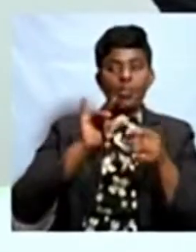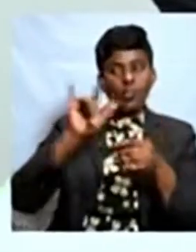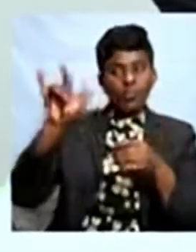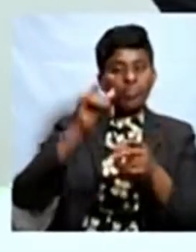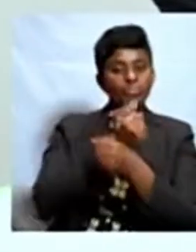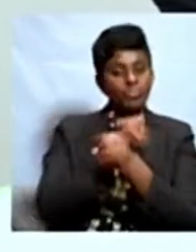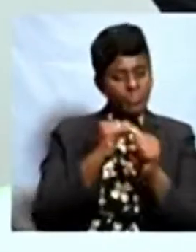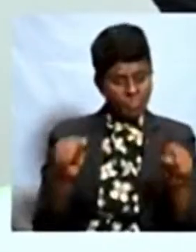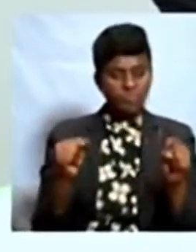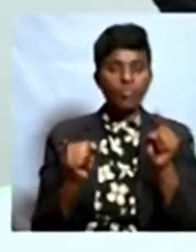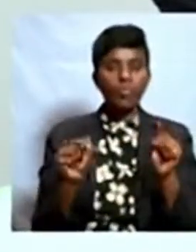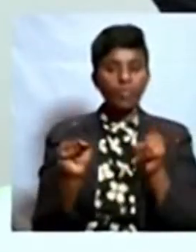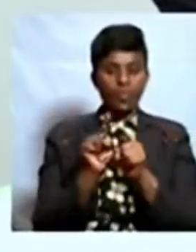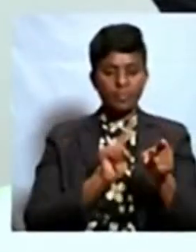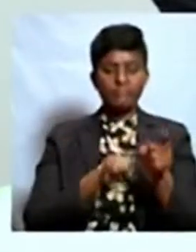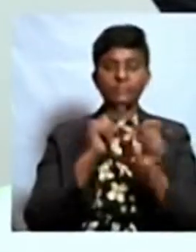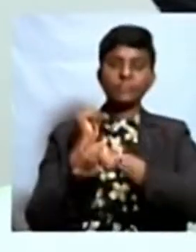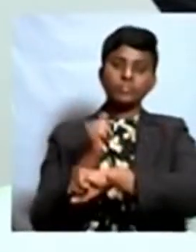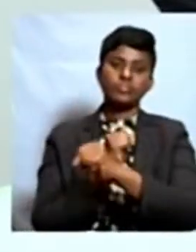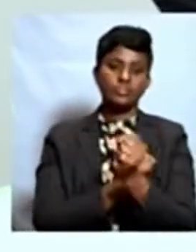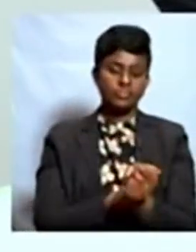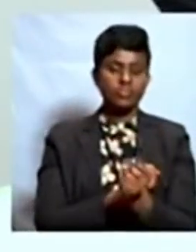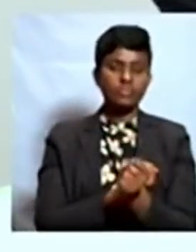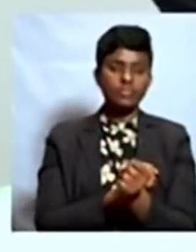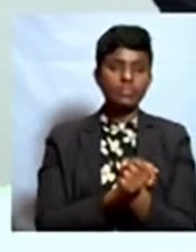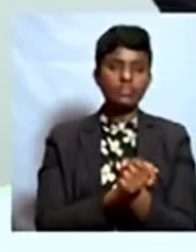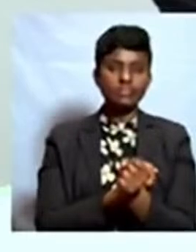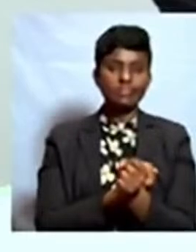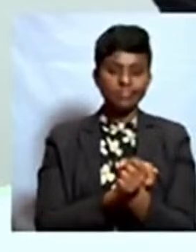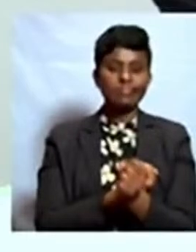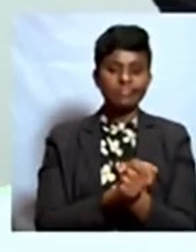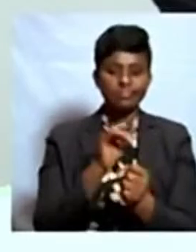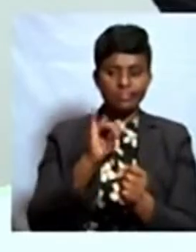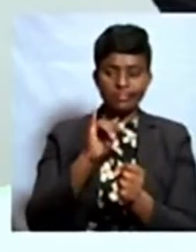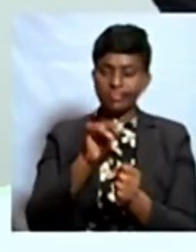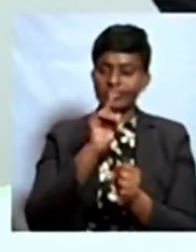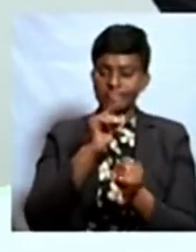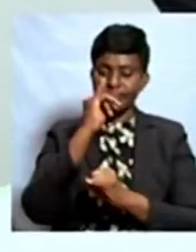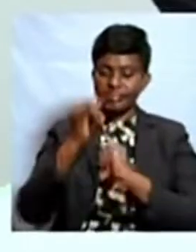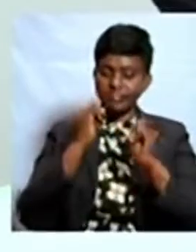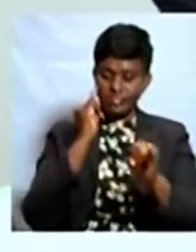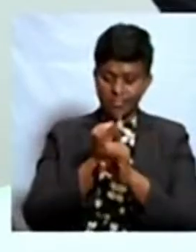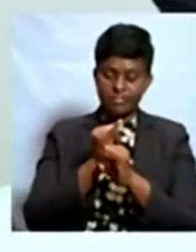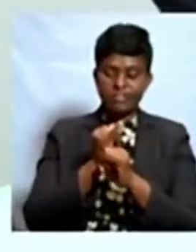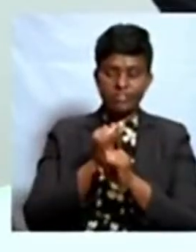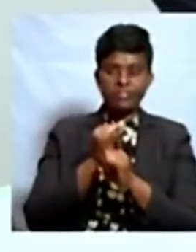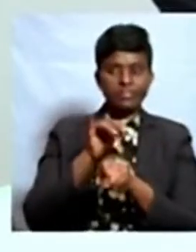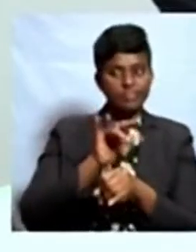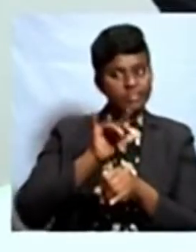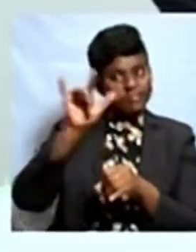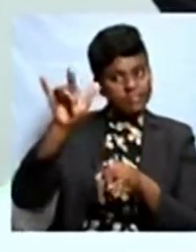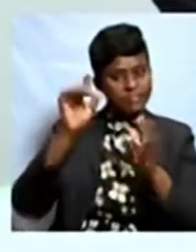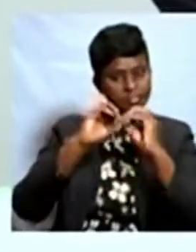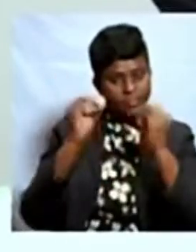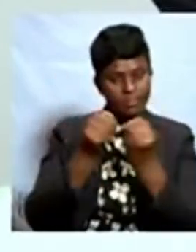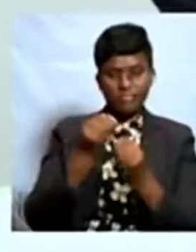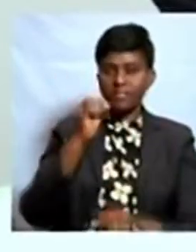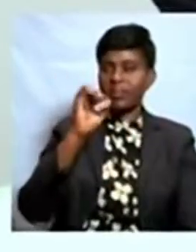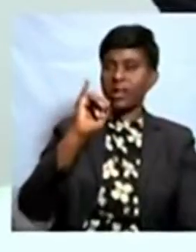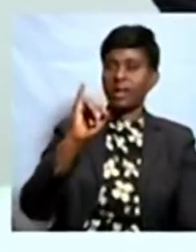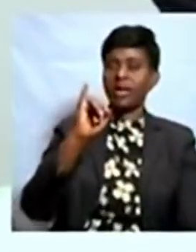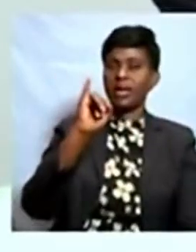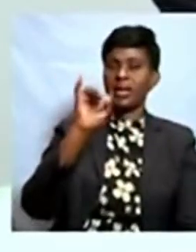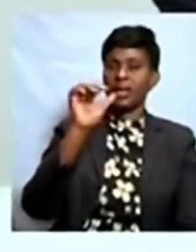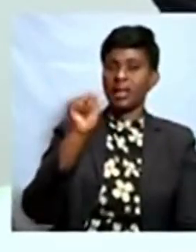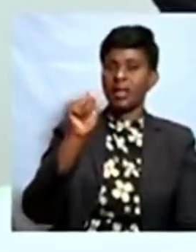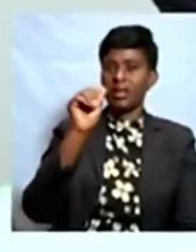safety and security. The International Civil Aviation Organization, ICAO,